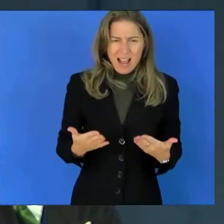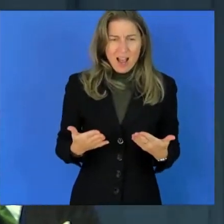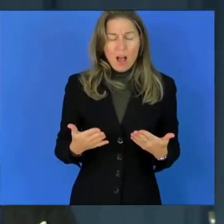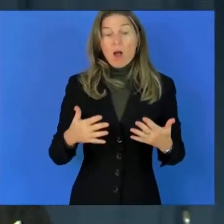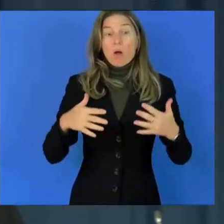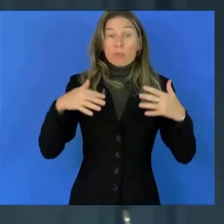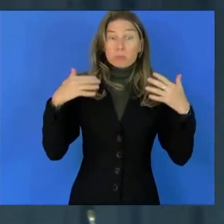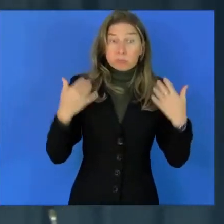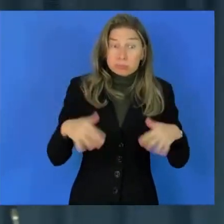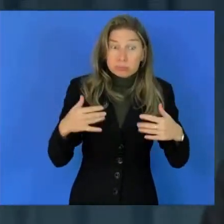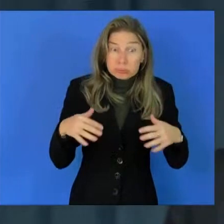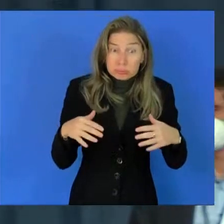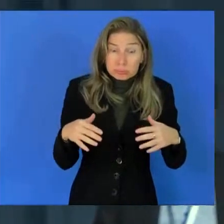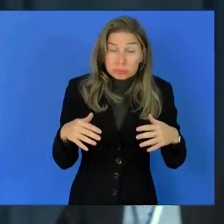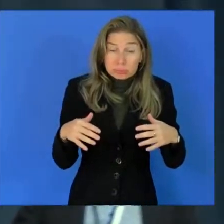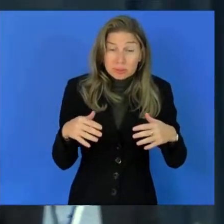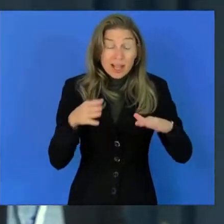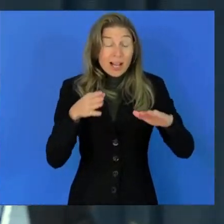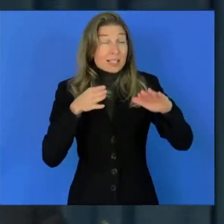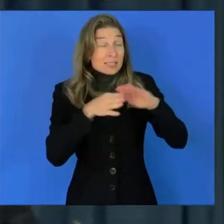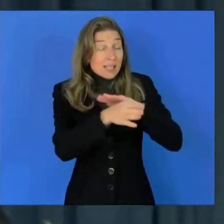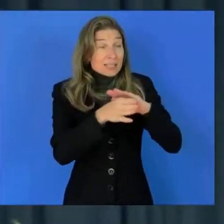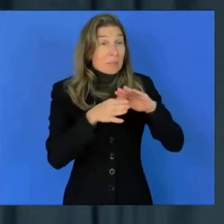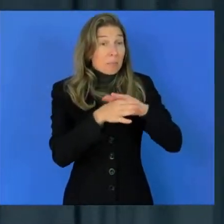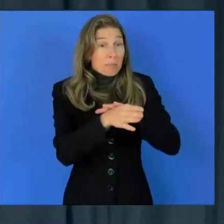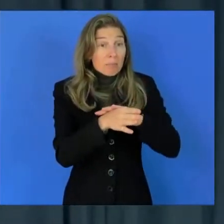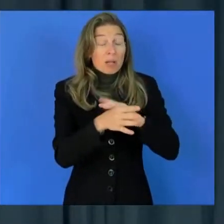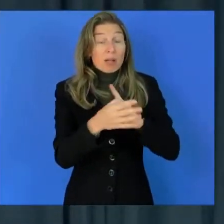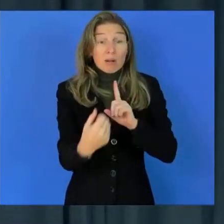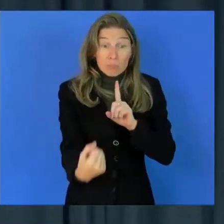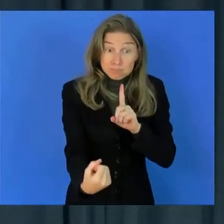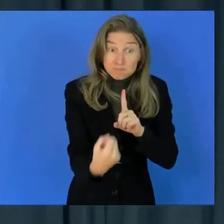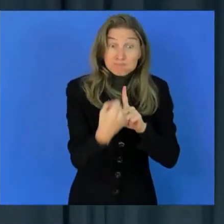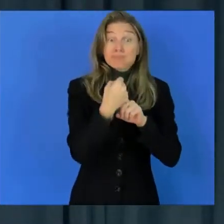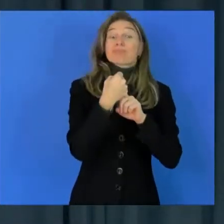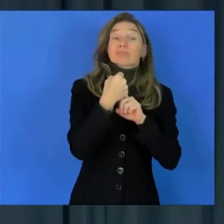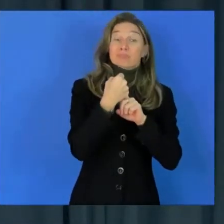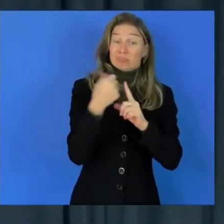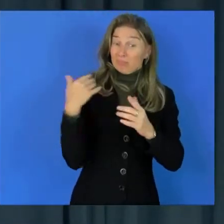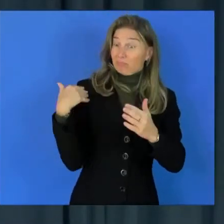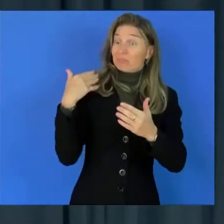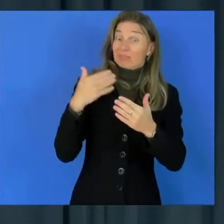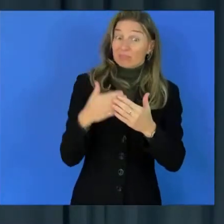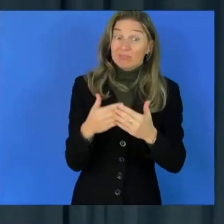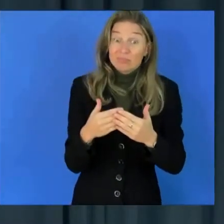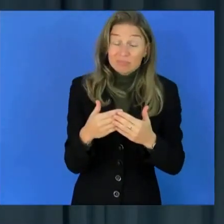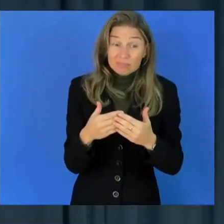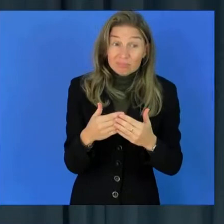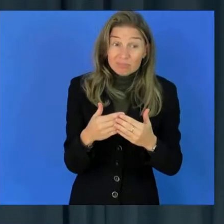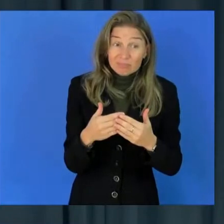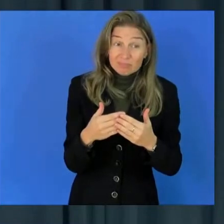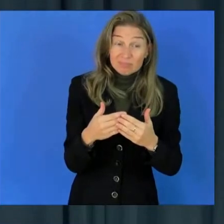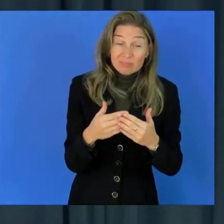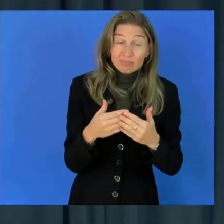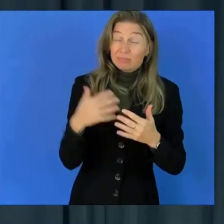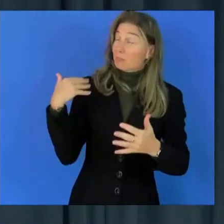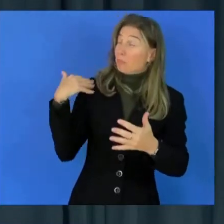We cannot unknow what we as a world discovered in the last 2